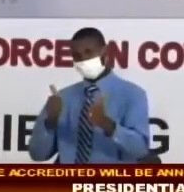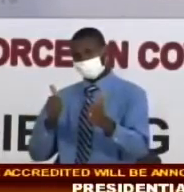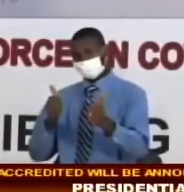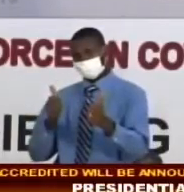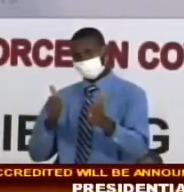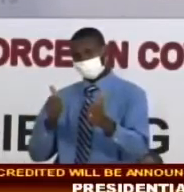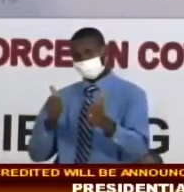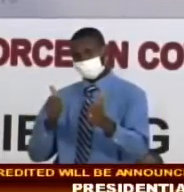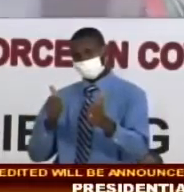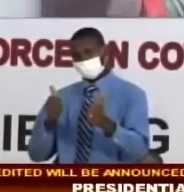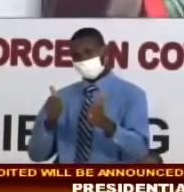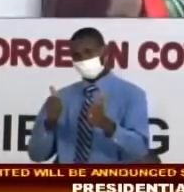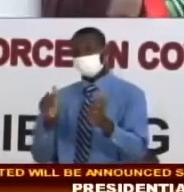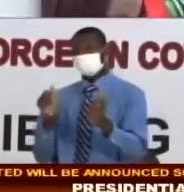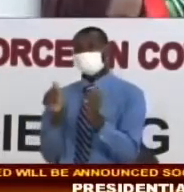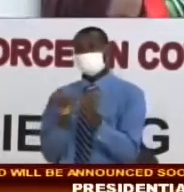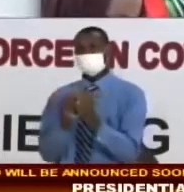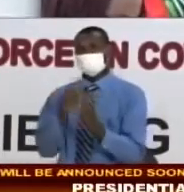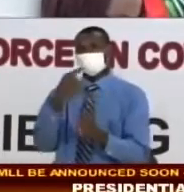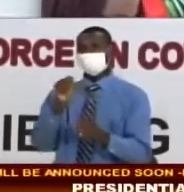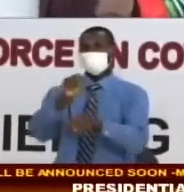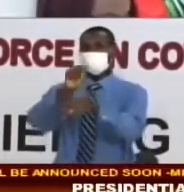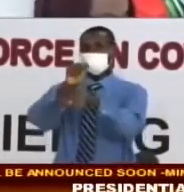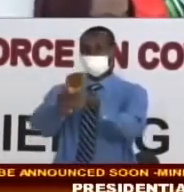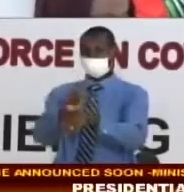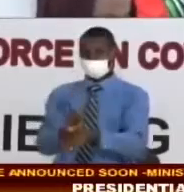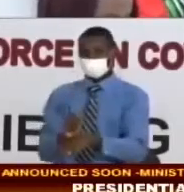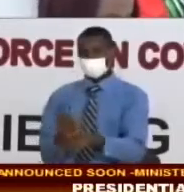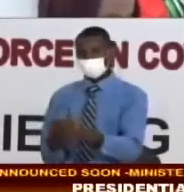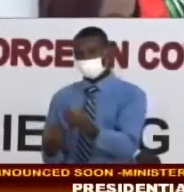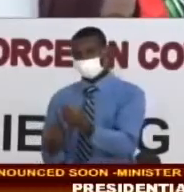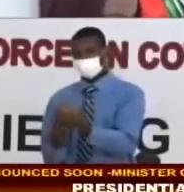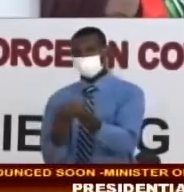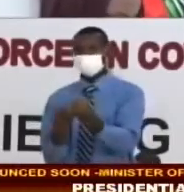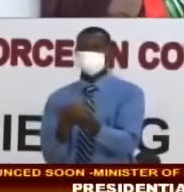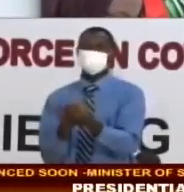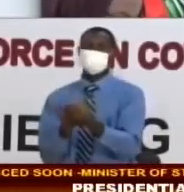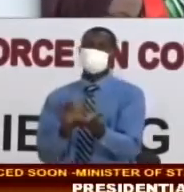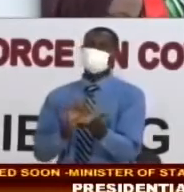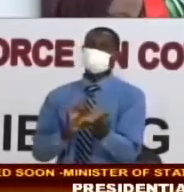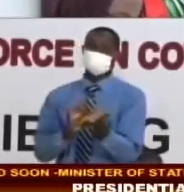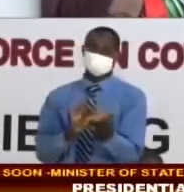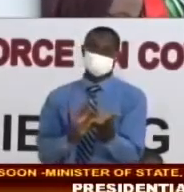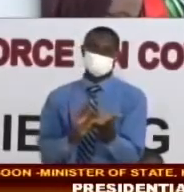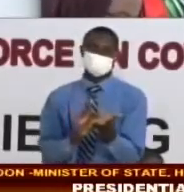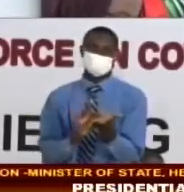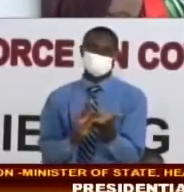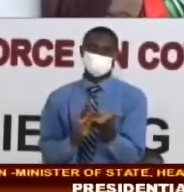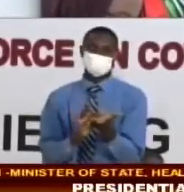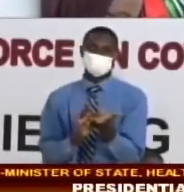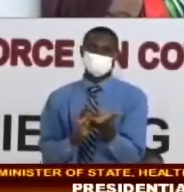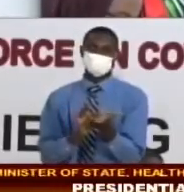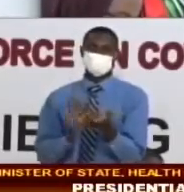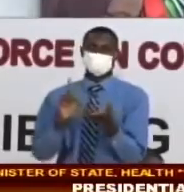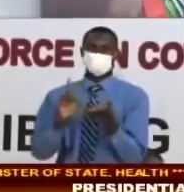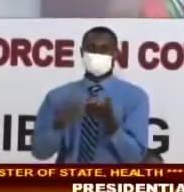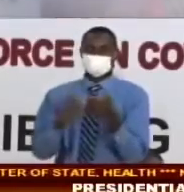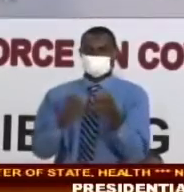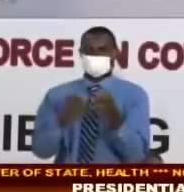the traditional, complementary, and alternative medicine in terms of